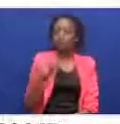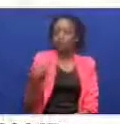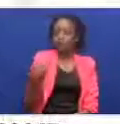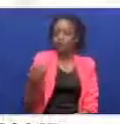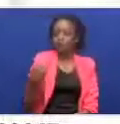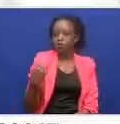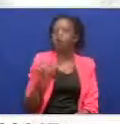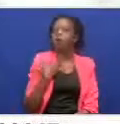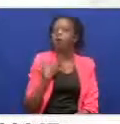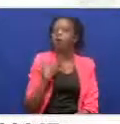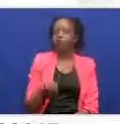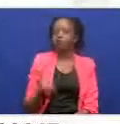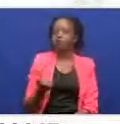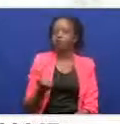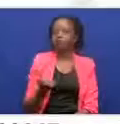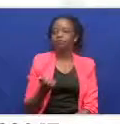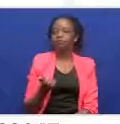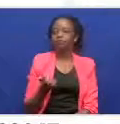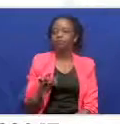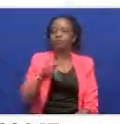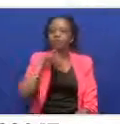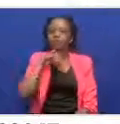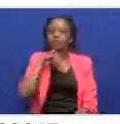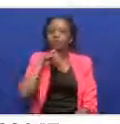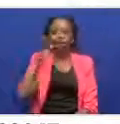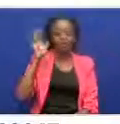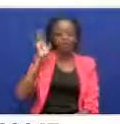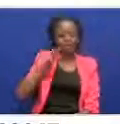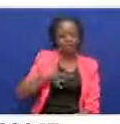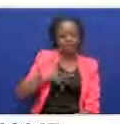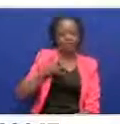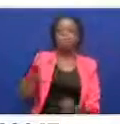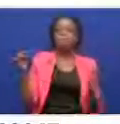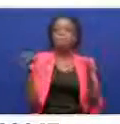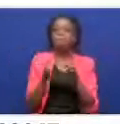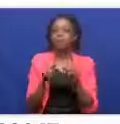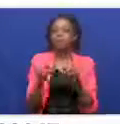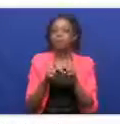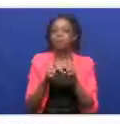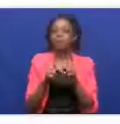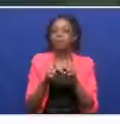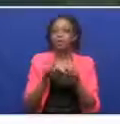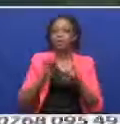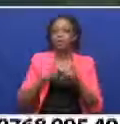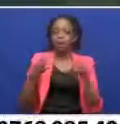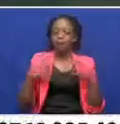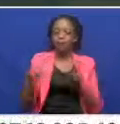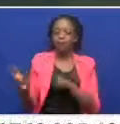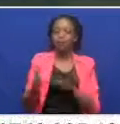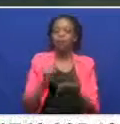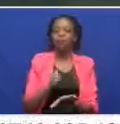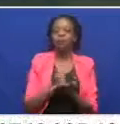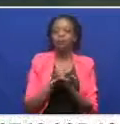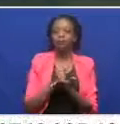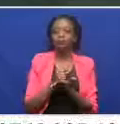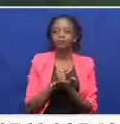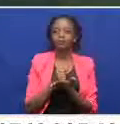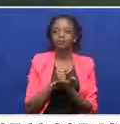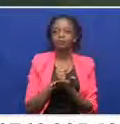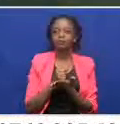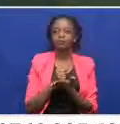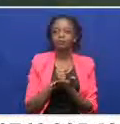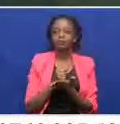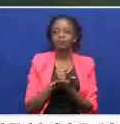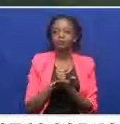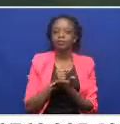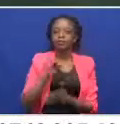imemguza Raila Odinga akasikia uchungu wananchi wa kawaida wakisaidiwa. Sudi and his Emurua Dikir